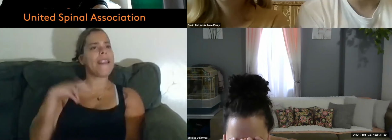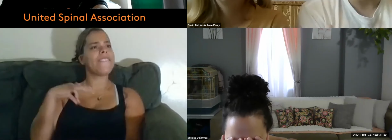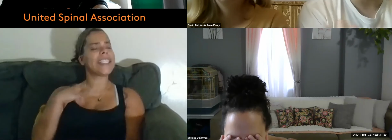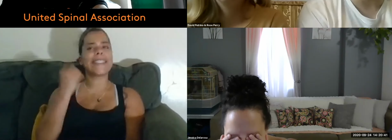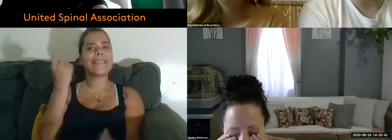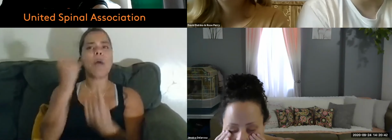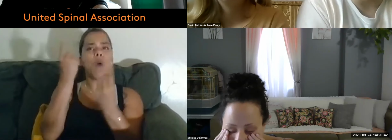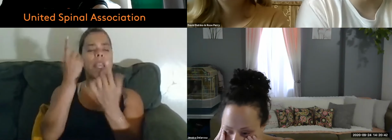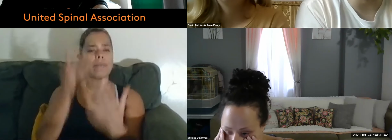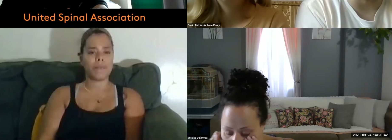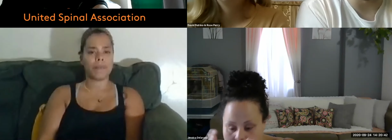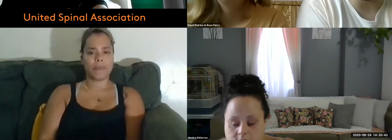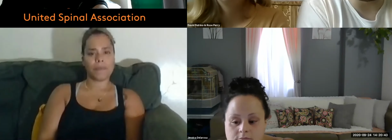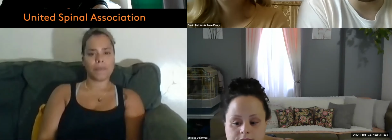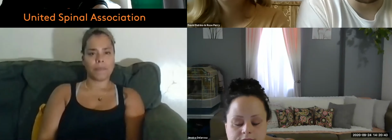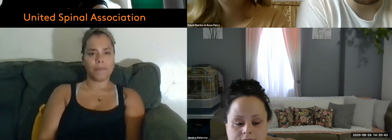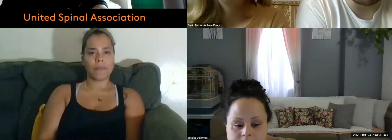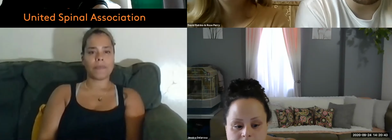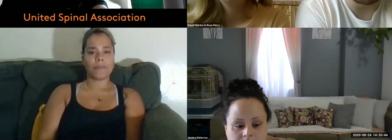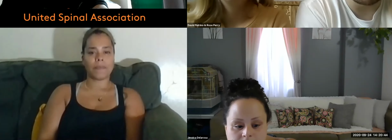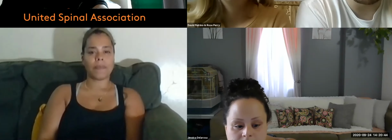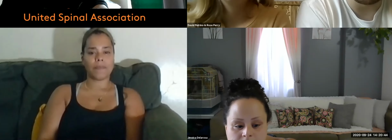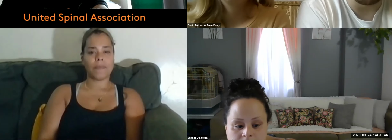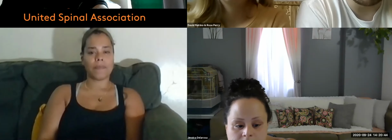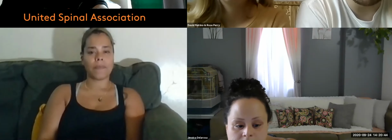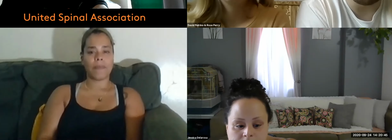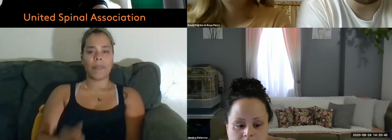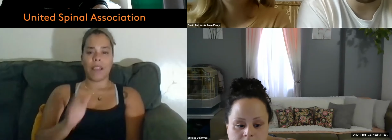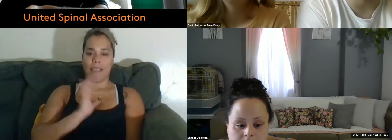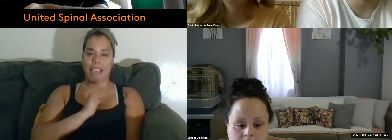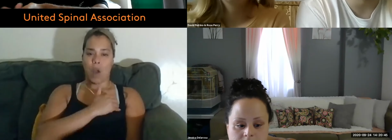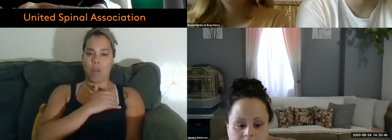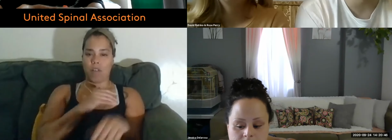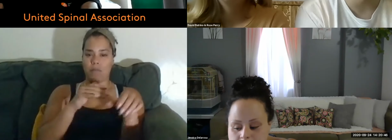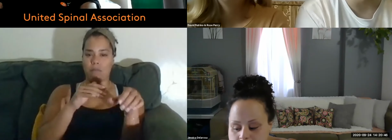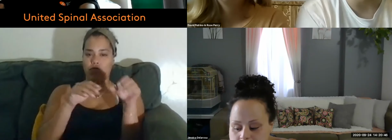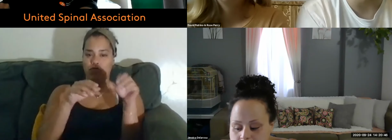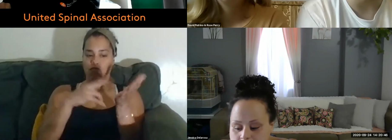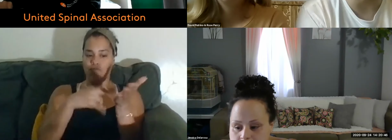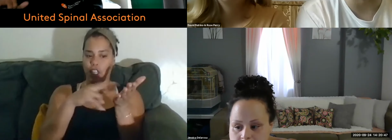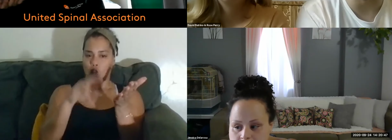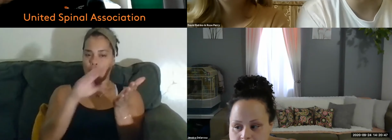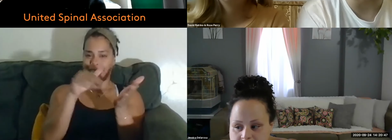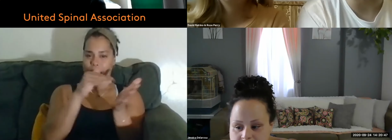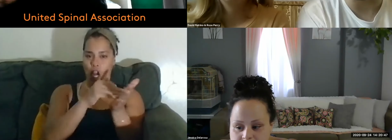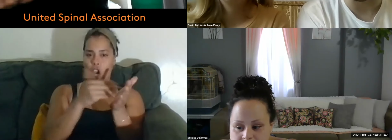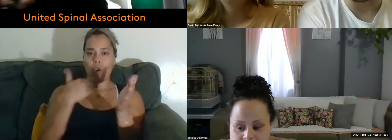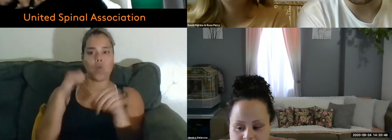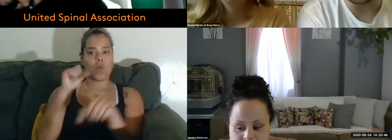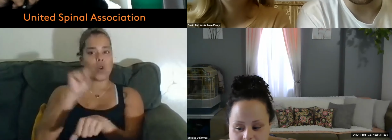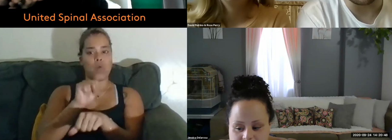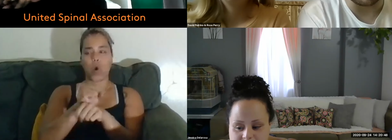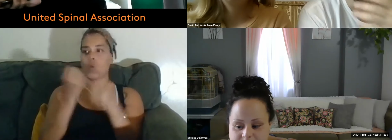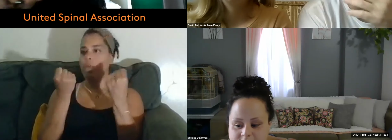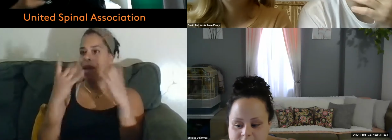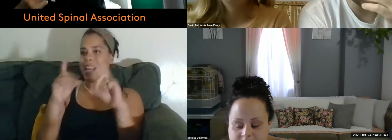Yeah. So, at the Abilities Research Center, we work with so many different